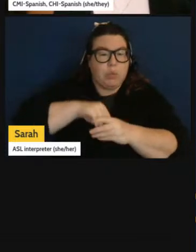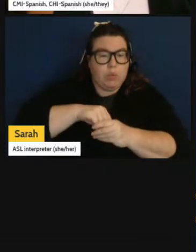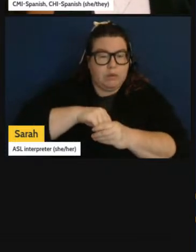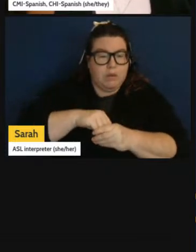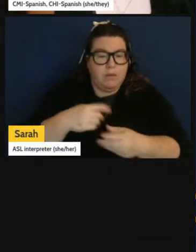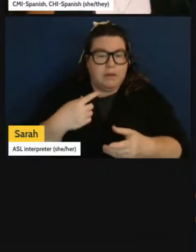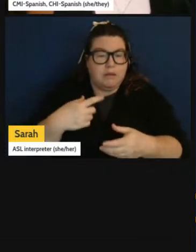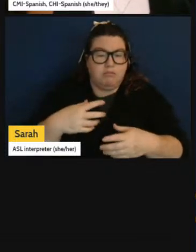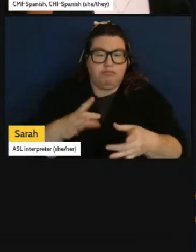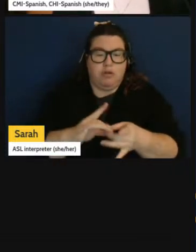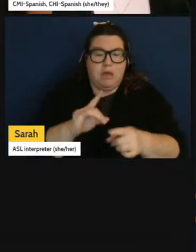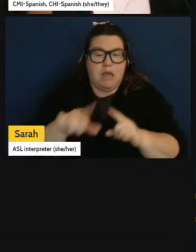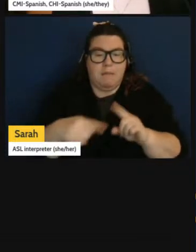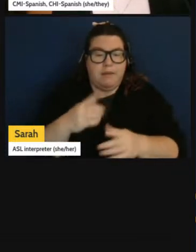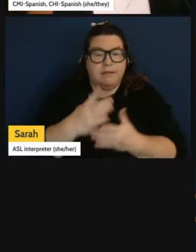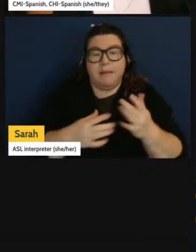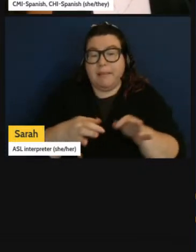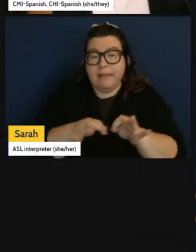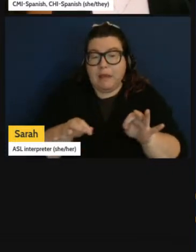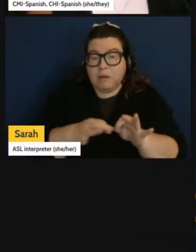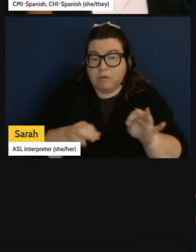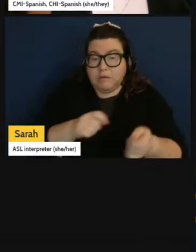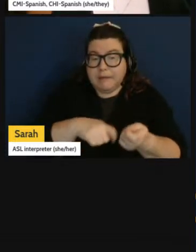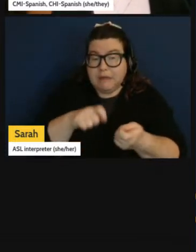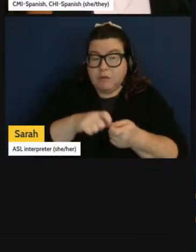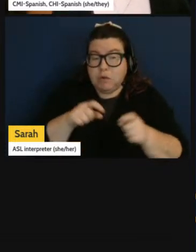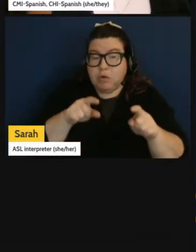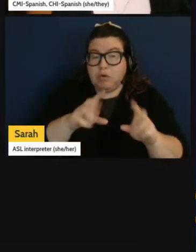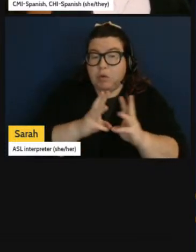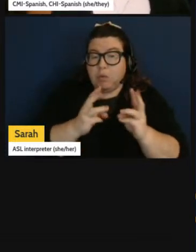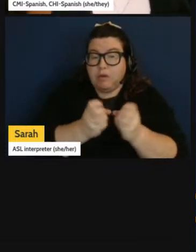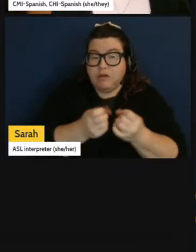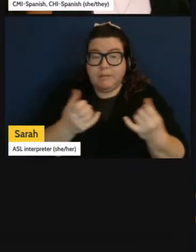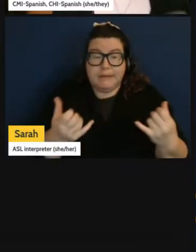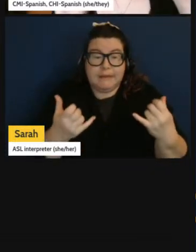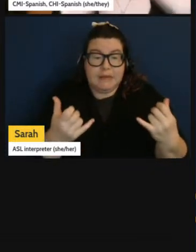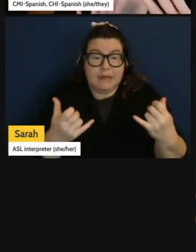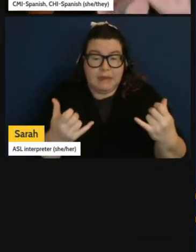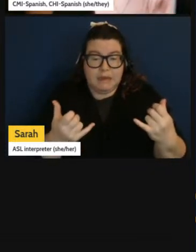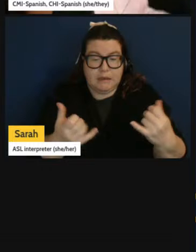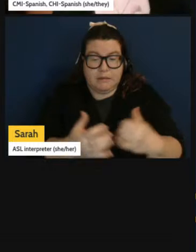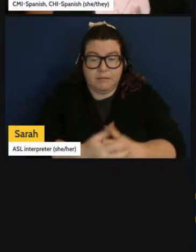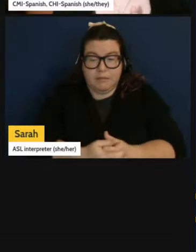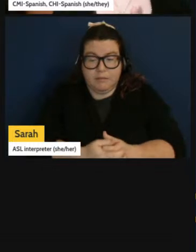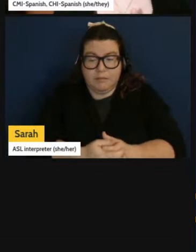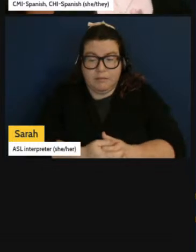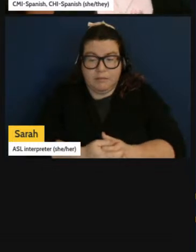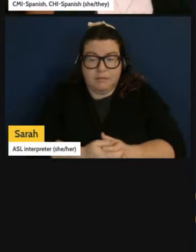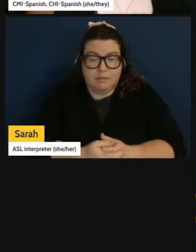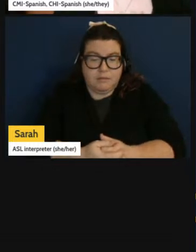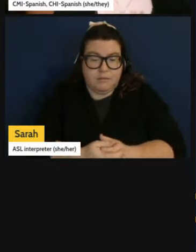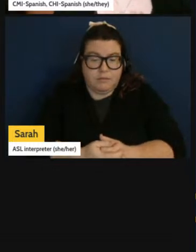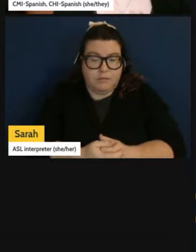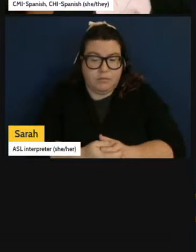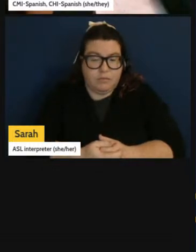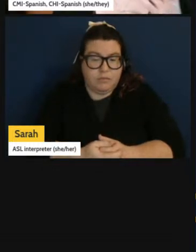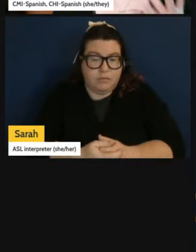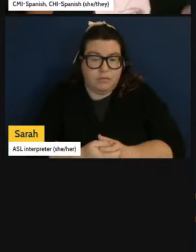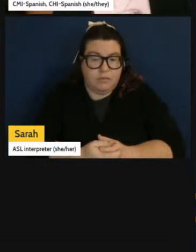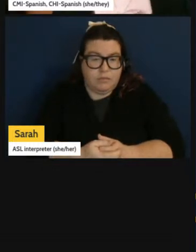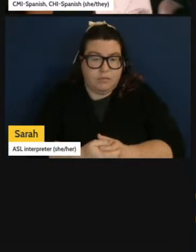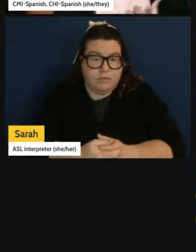some languages in particular during this workshop today. So again, going back to the slide,